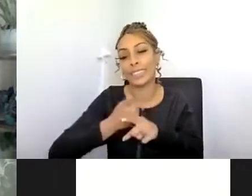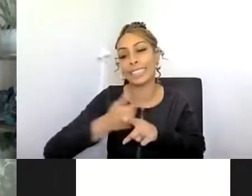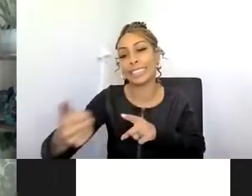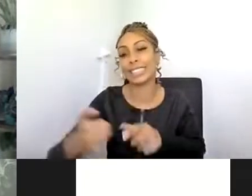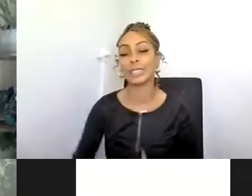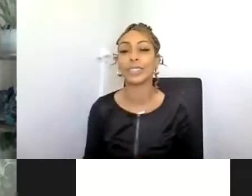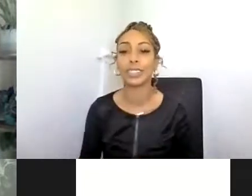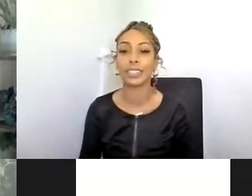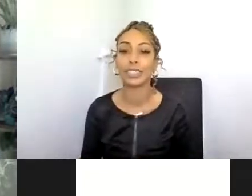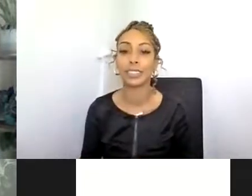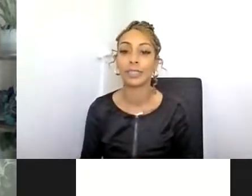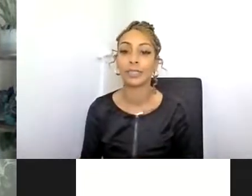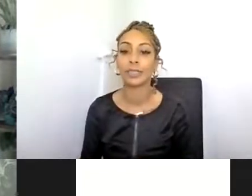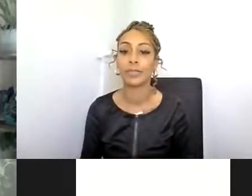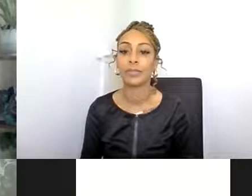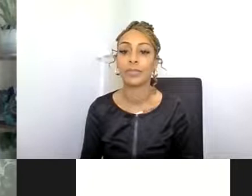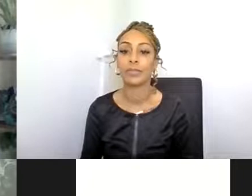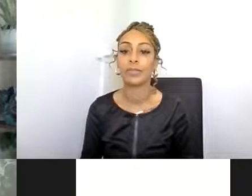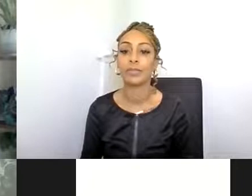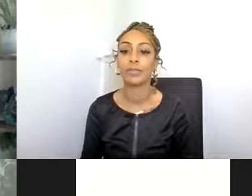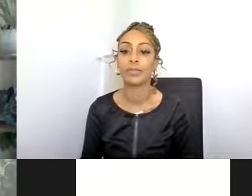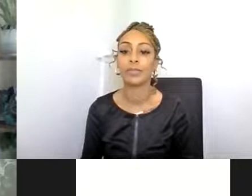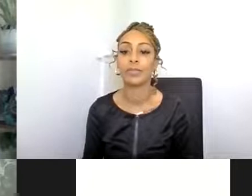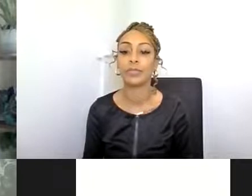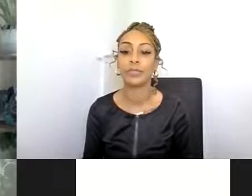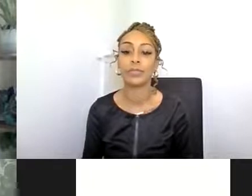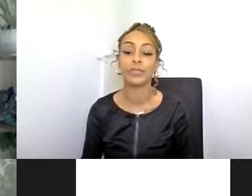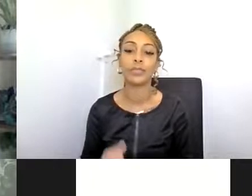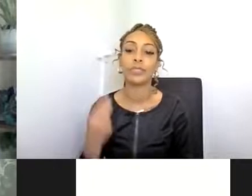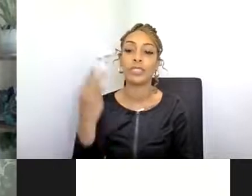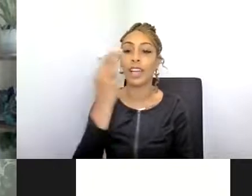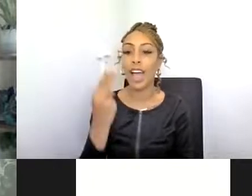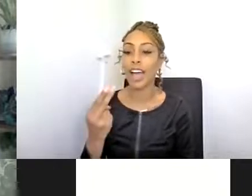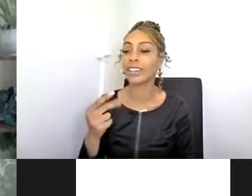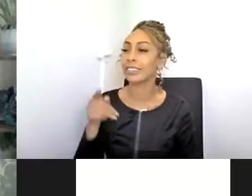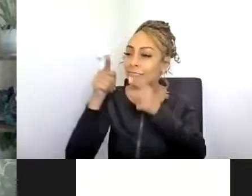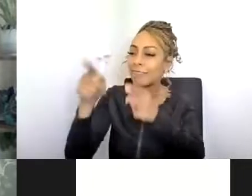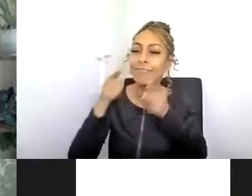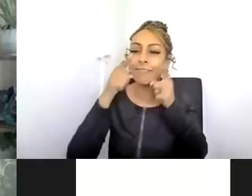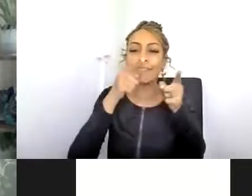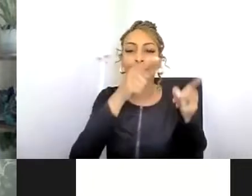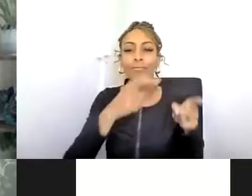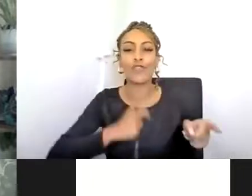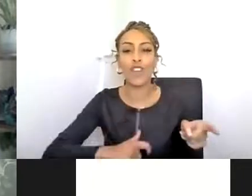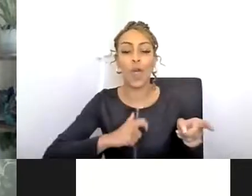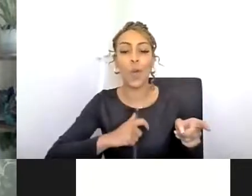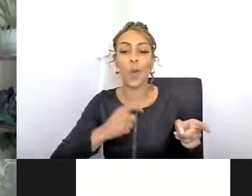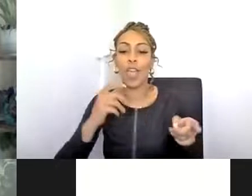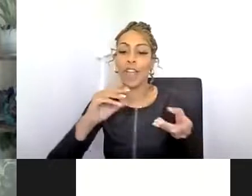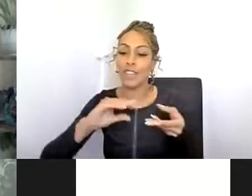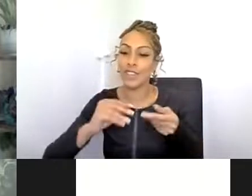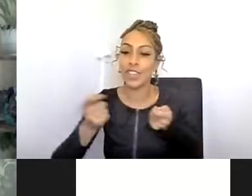weeks. The artist, as I said, it kind of interrogated the role of a curator. You know, what does a curator